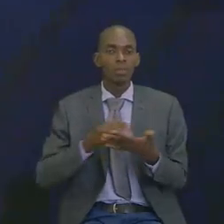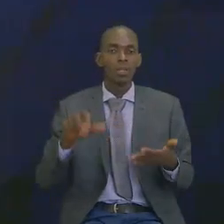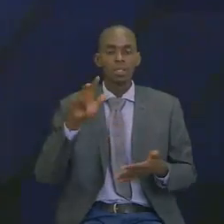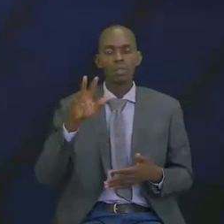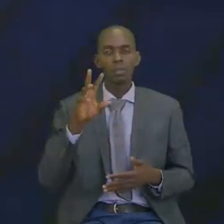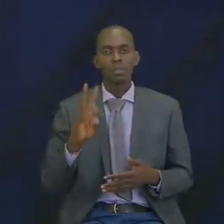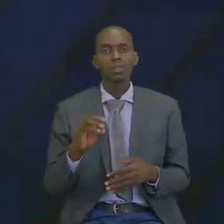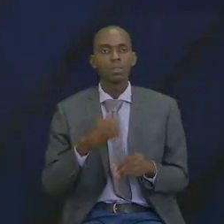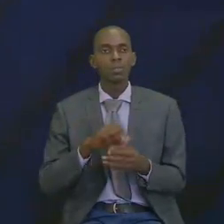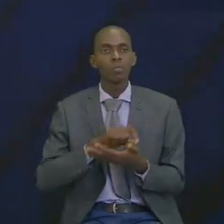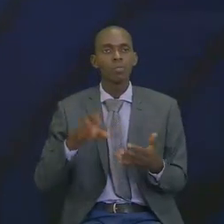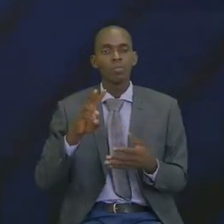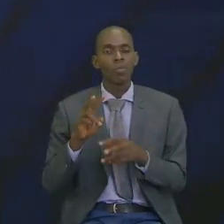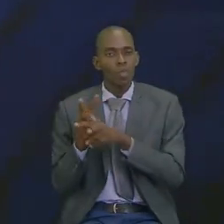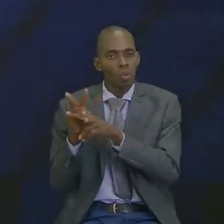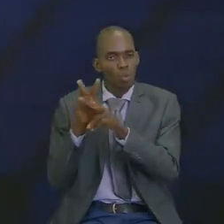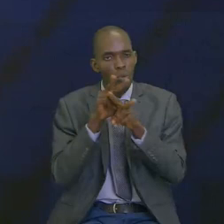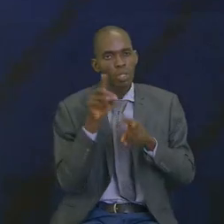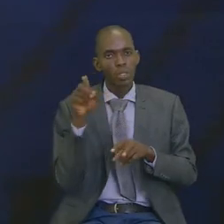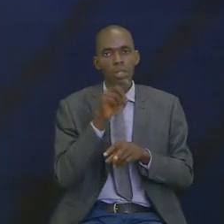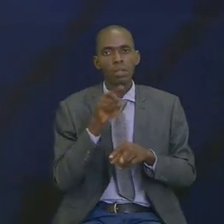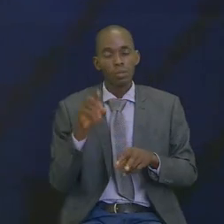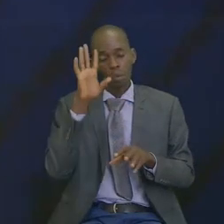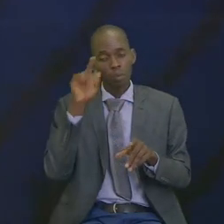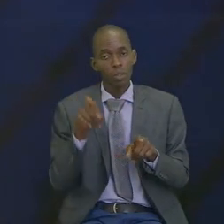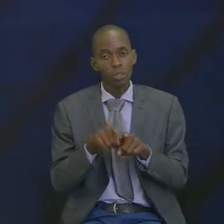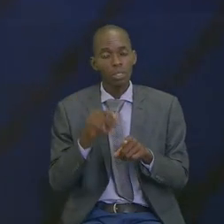verse 36, watch ye therefore, believer,